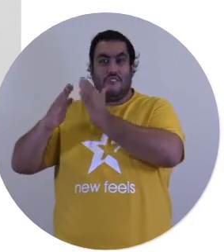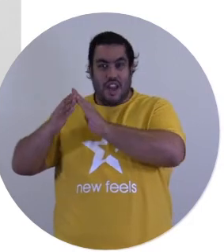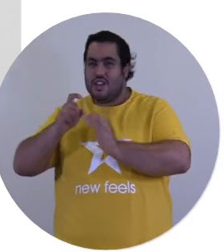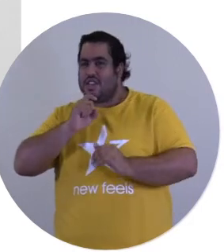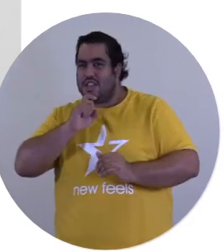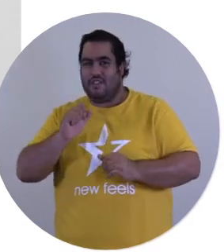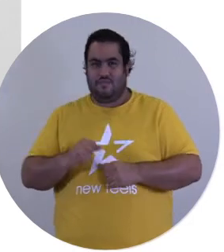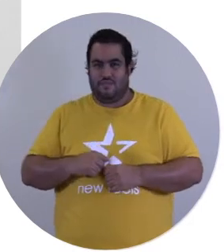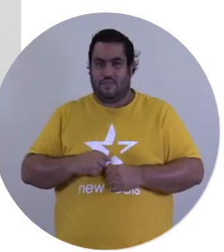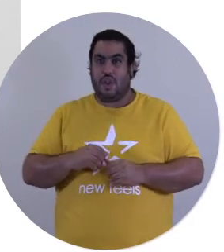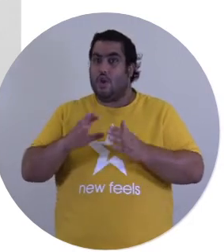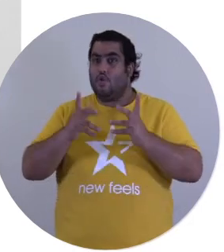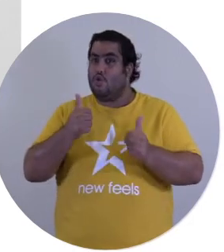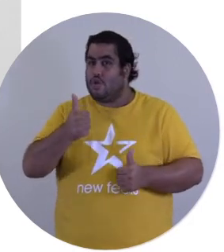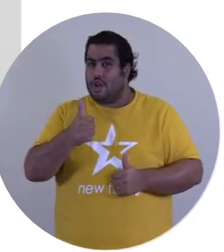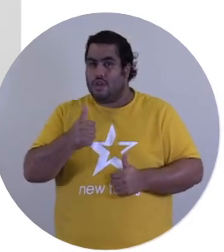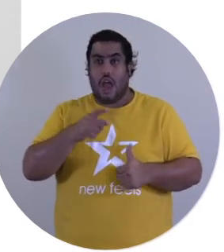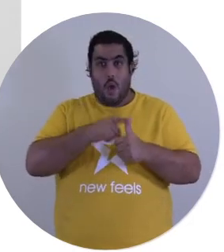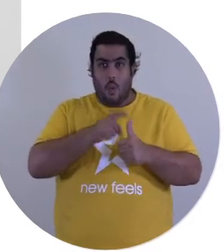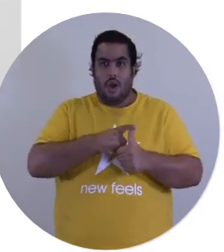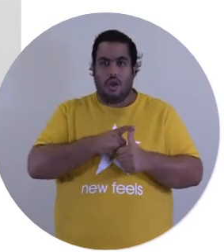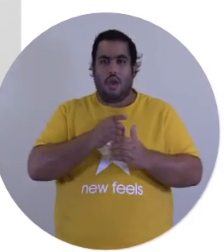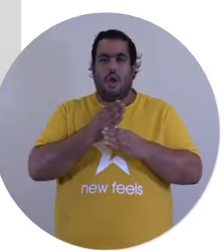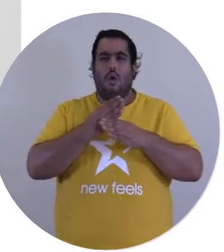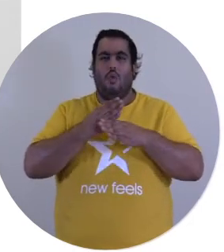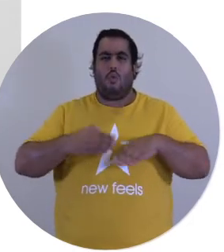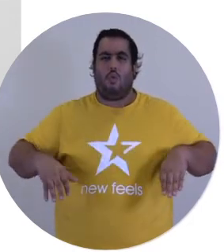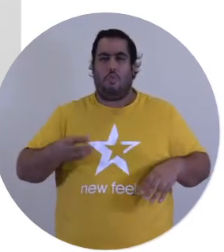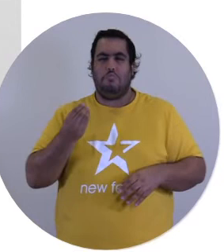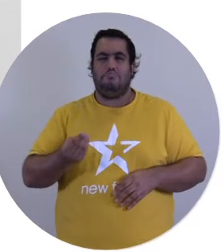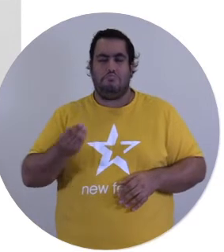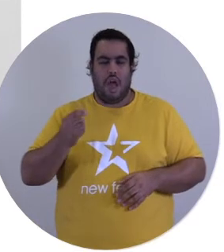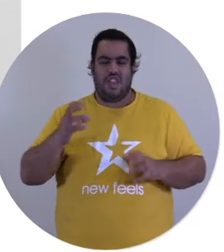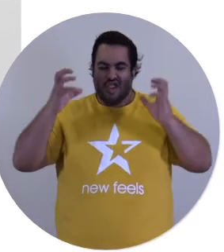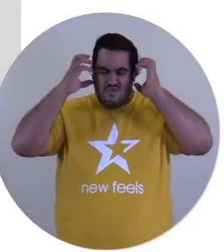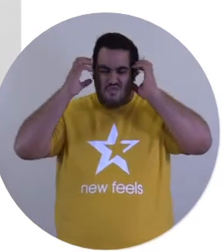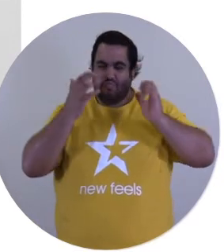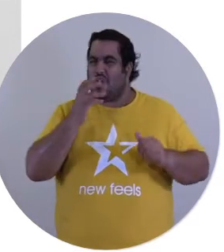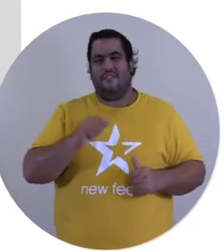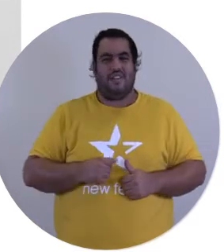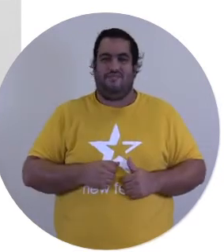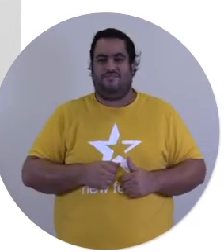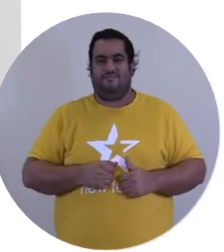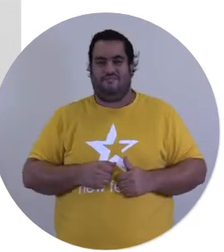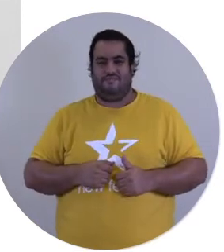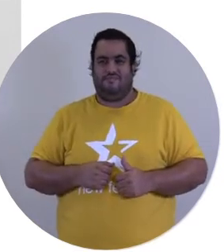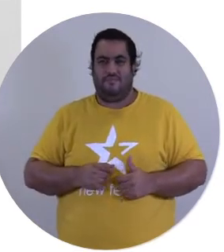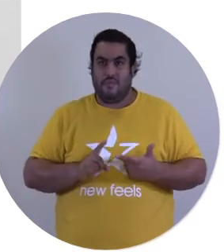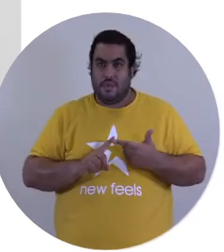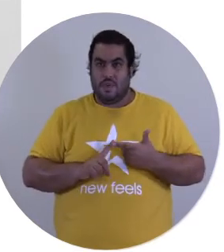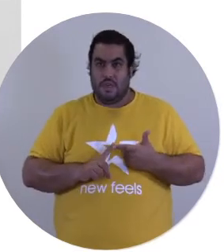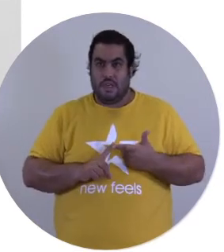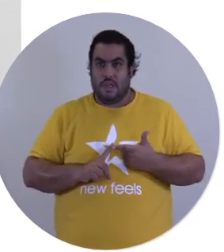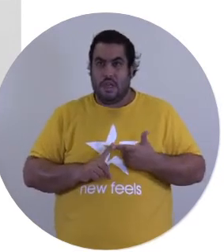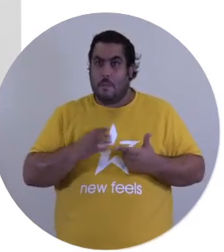With the advantages, I can see a quiet zone, someone reading a book underneath a tree, very green